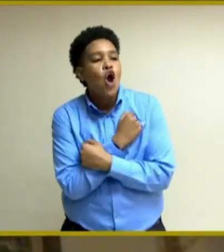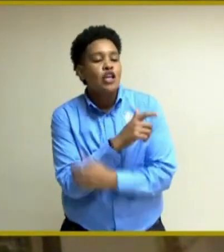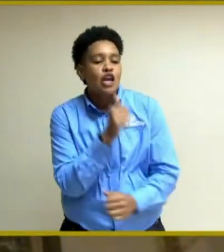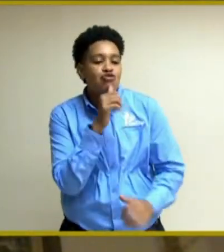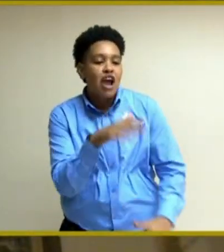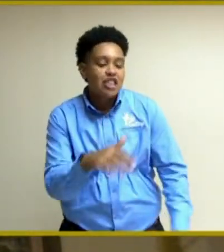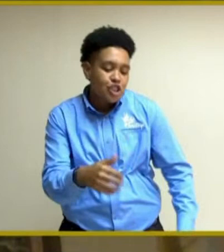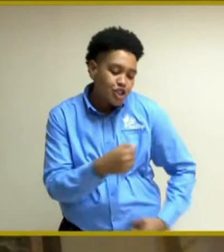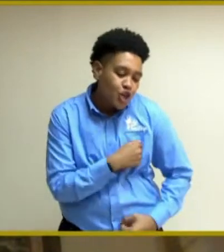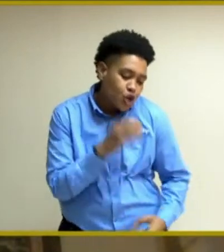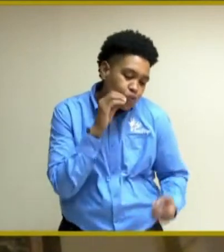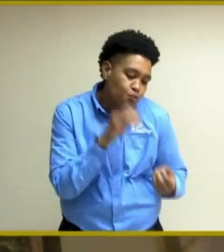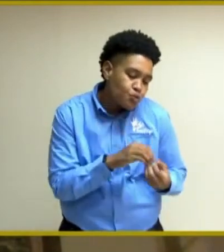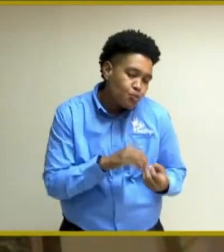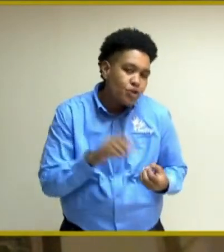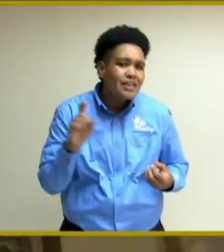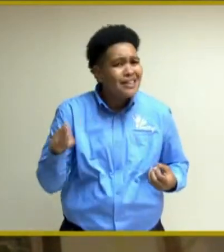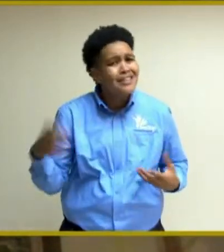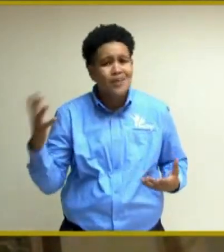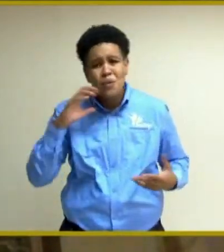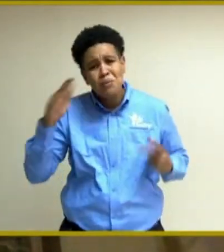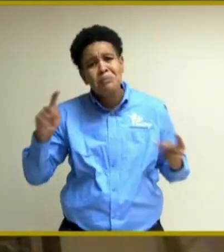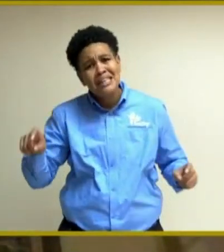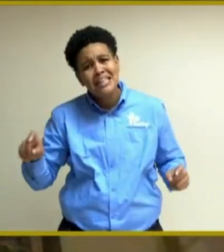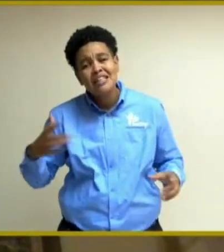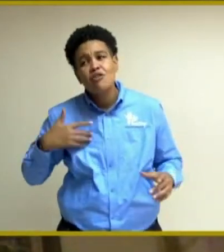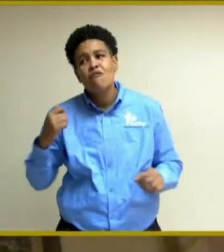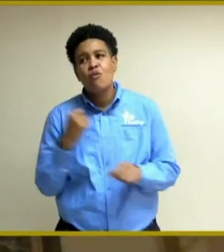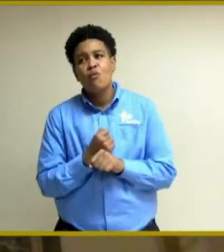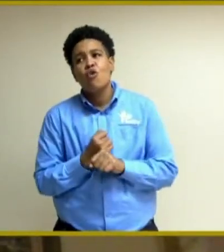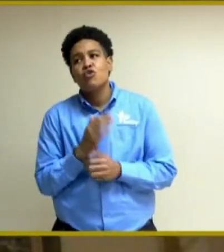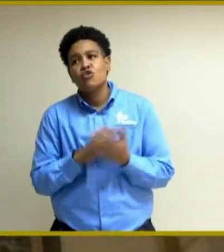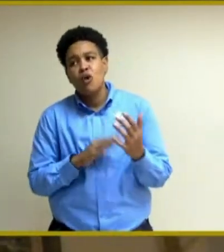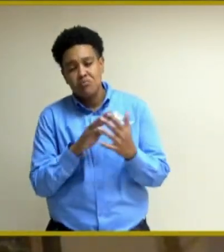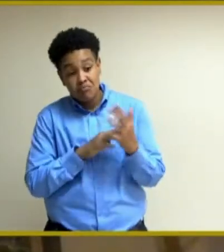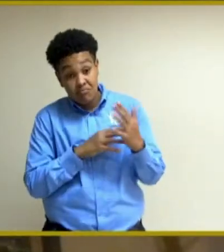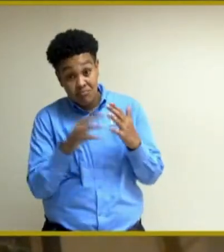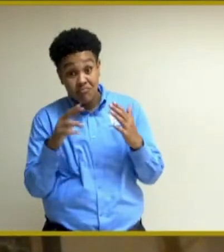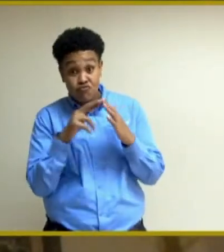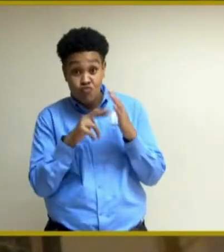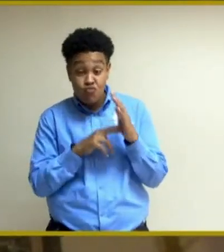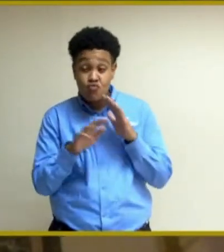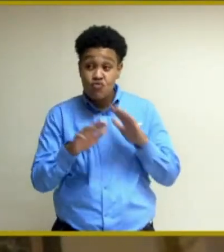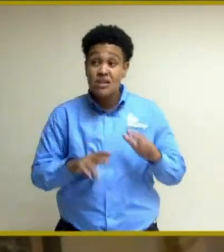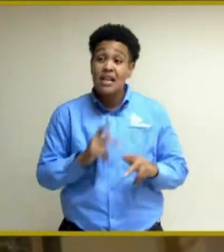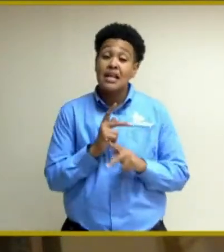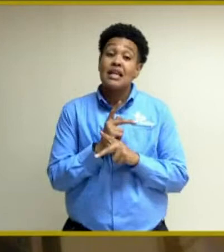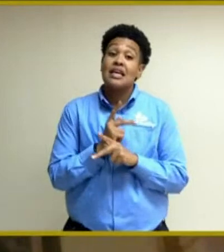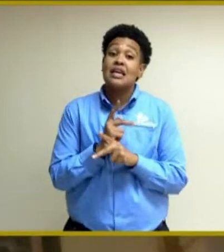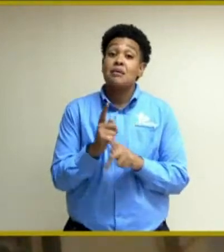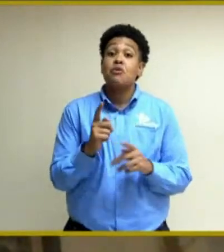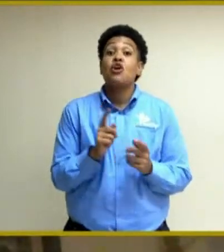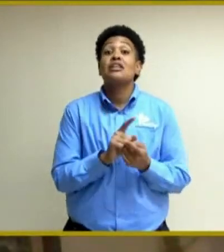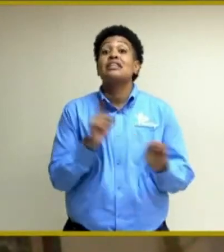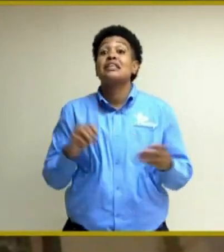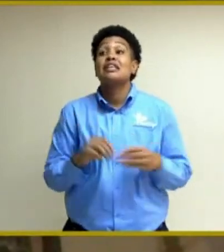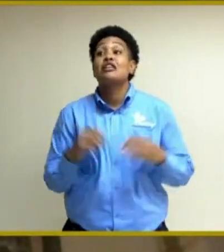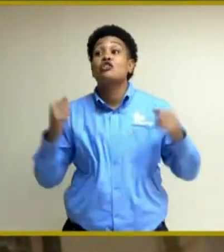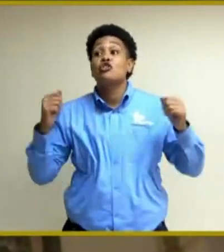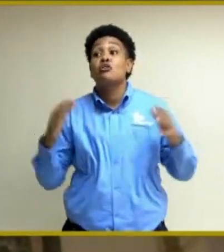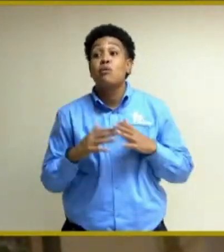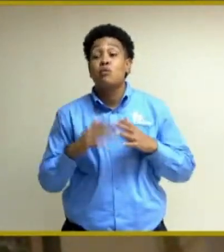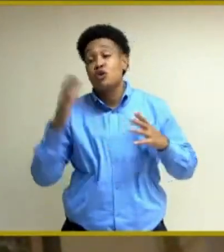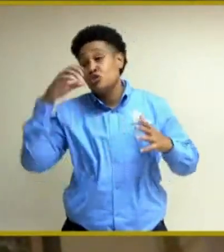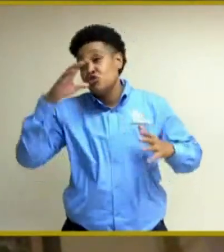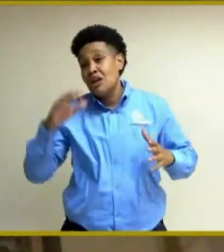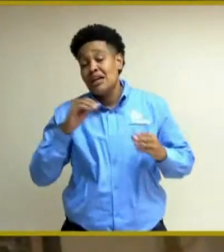grandchildren. So I think we're going to have to work out a new set of guidelines. Clearly, you keep your distance in the supermarket with strangers,